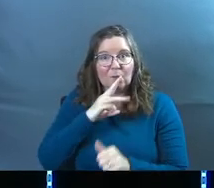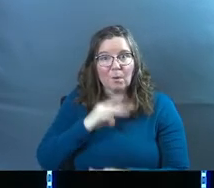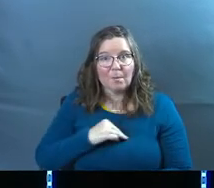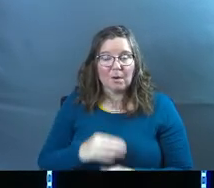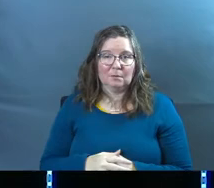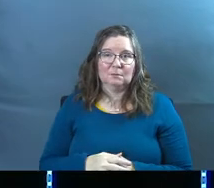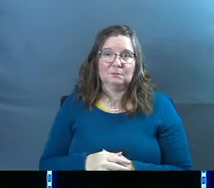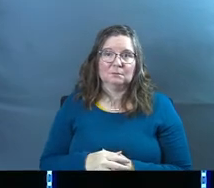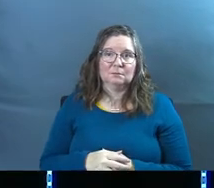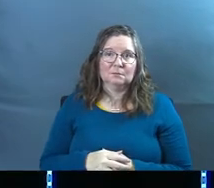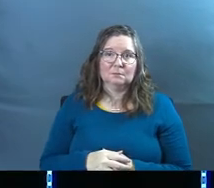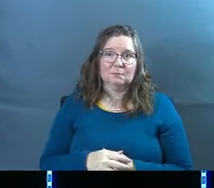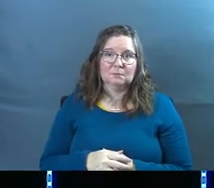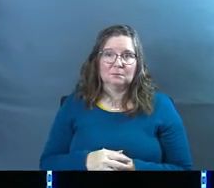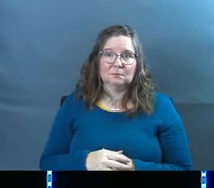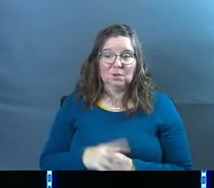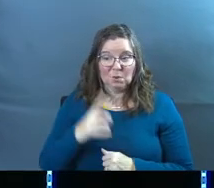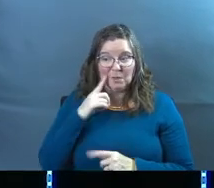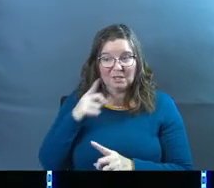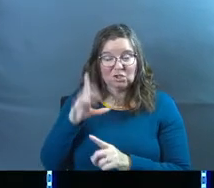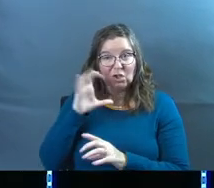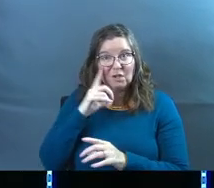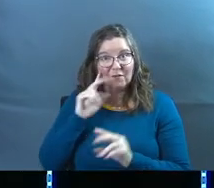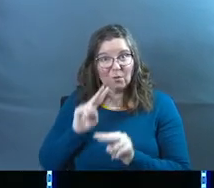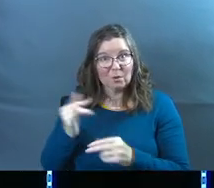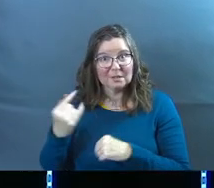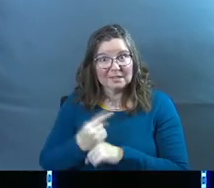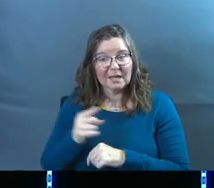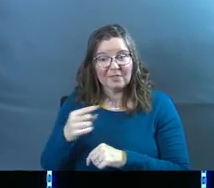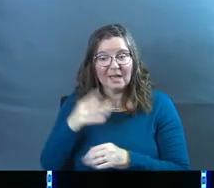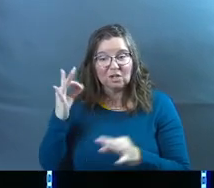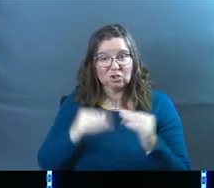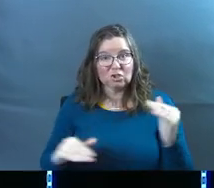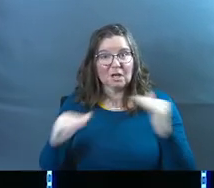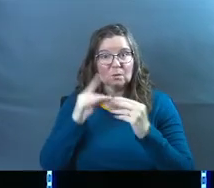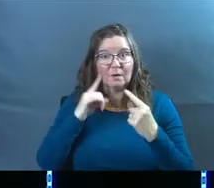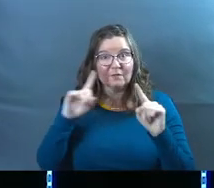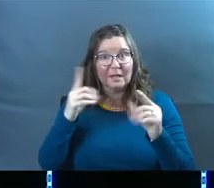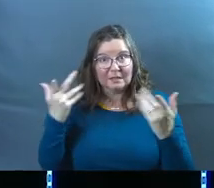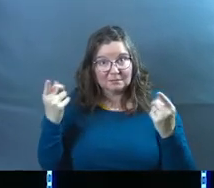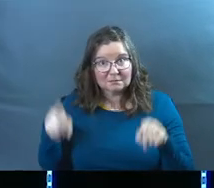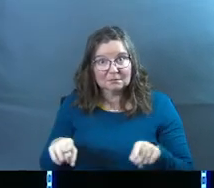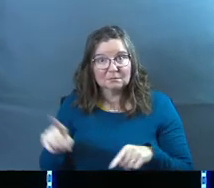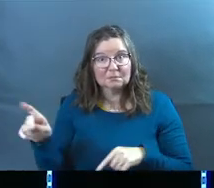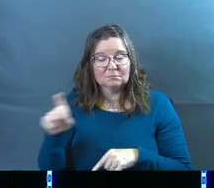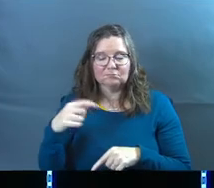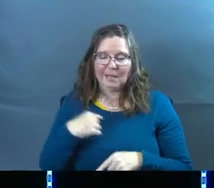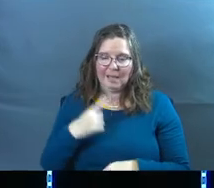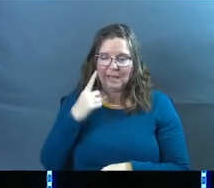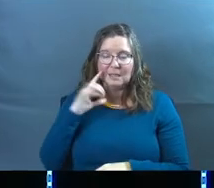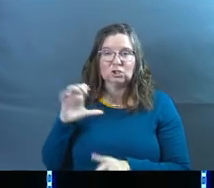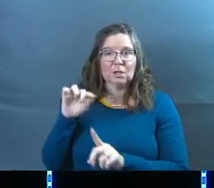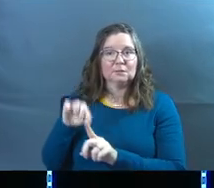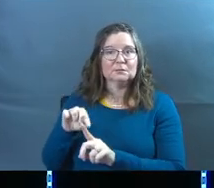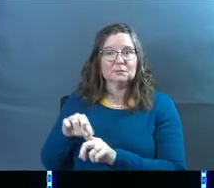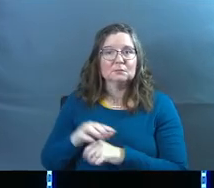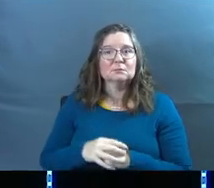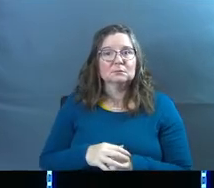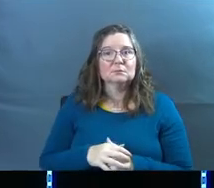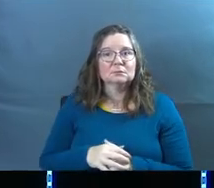Walmart. You think she looks forward to the day that justice will finally be done? I think she does.